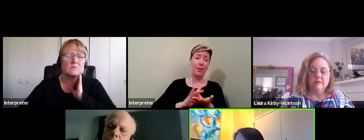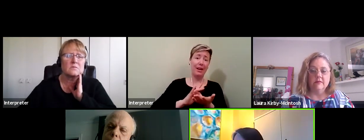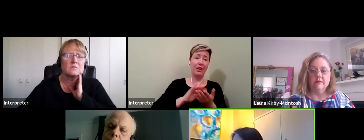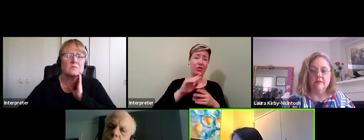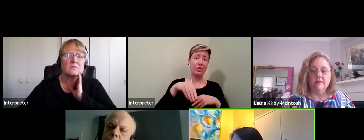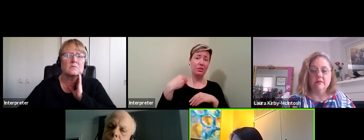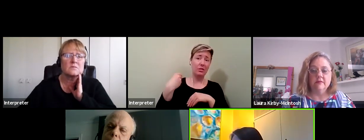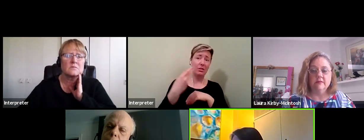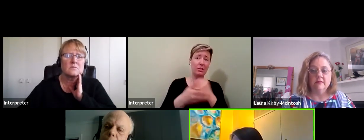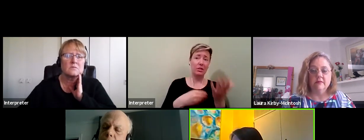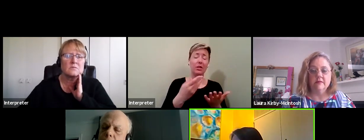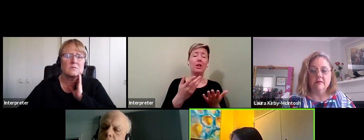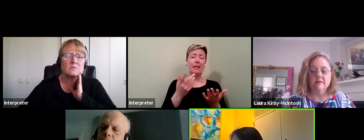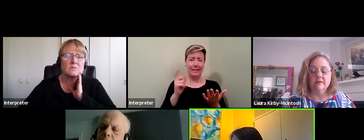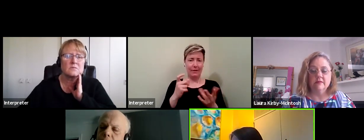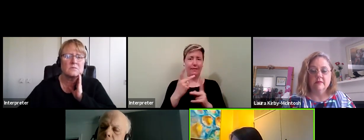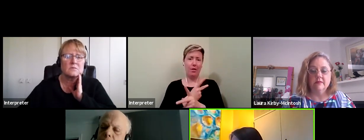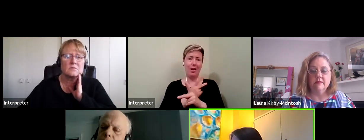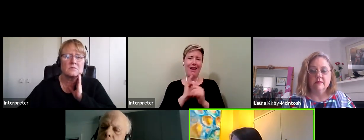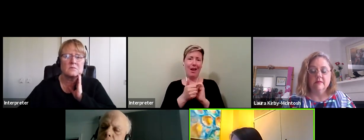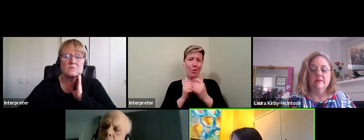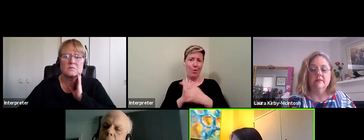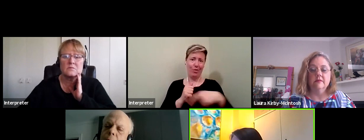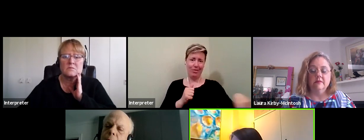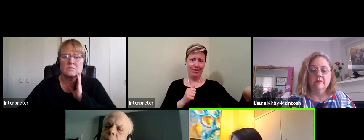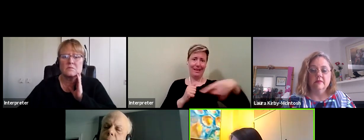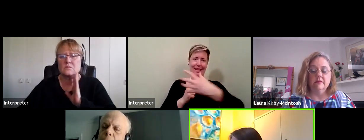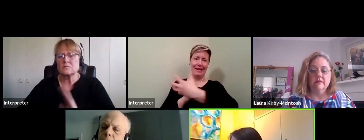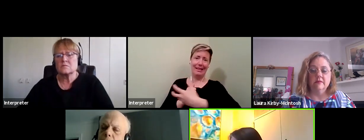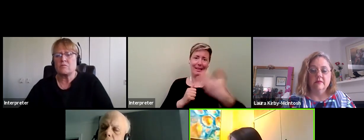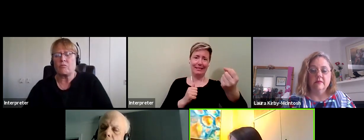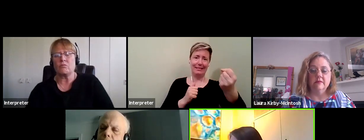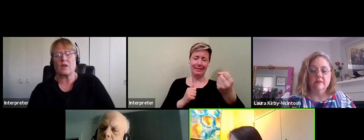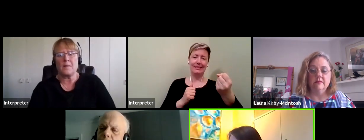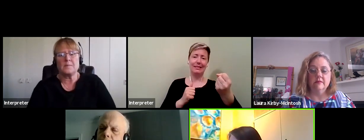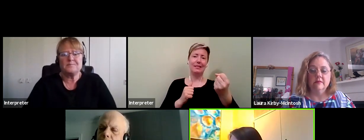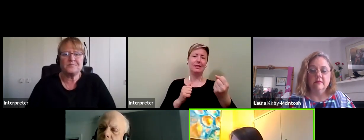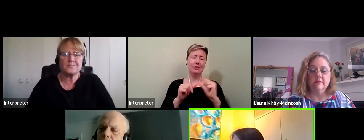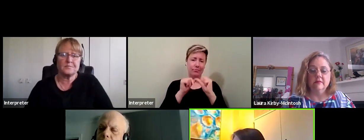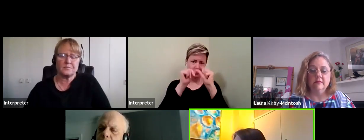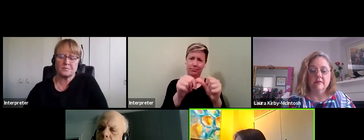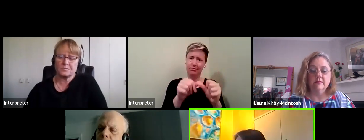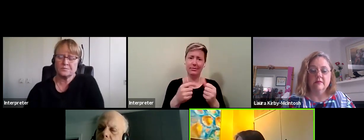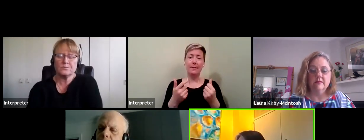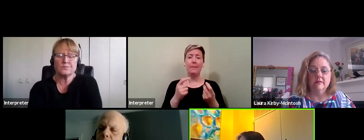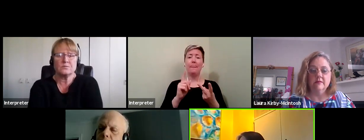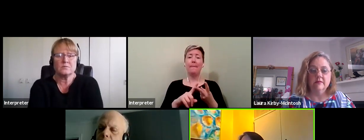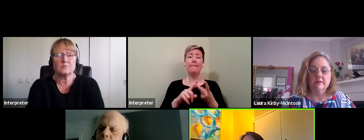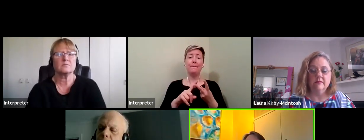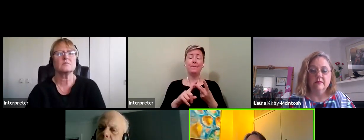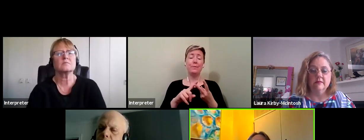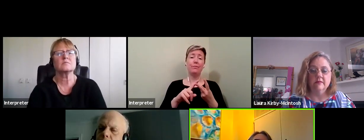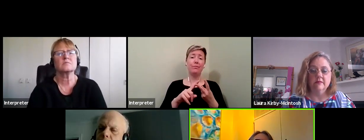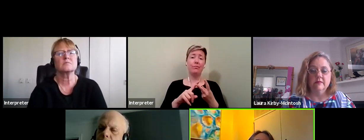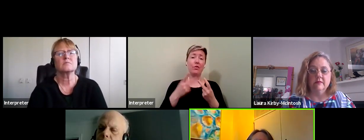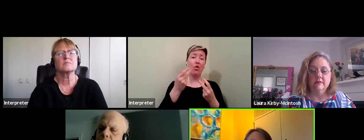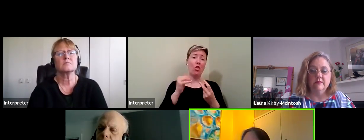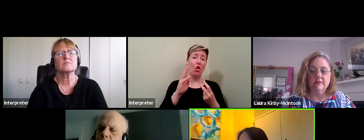have voluntary access to medications. And we could ensure the continued provision of harm reduction services